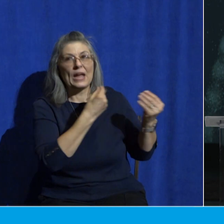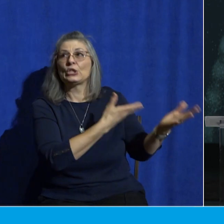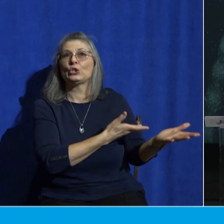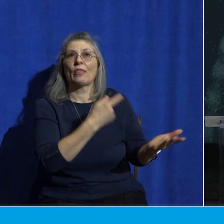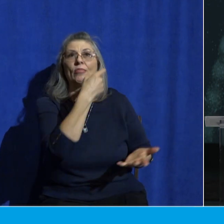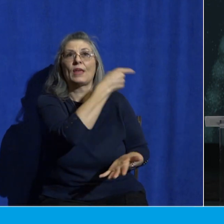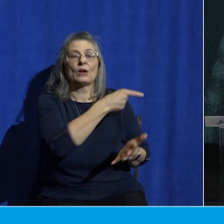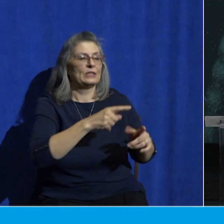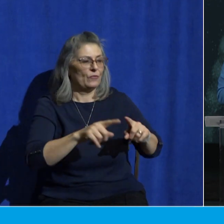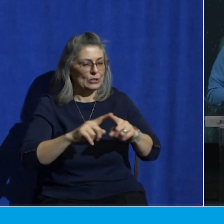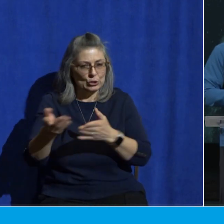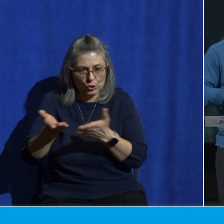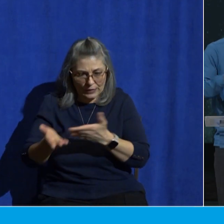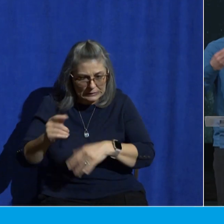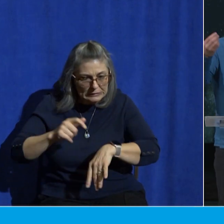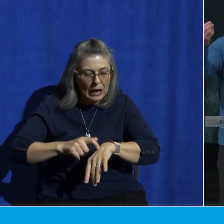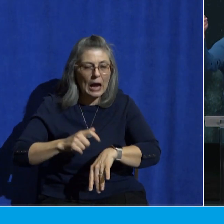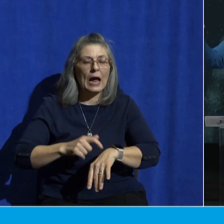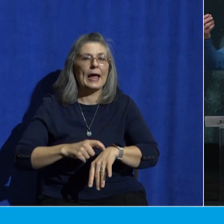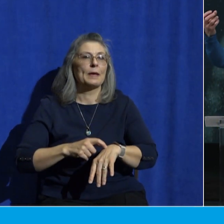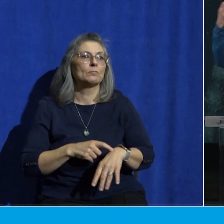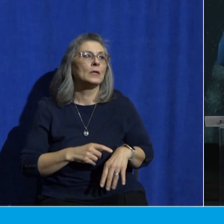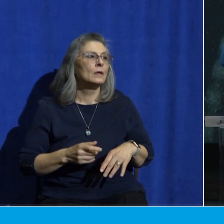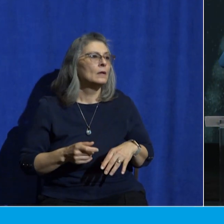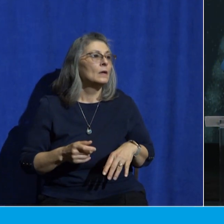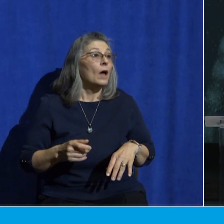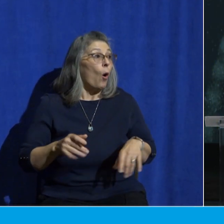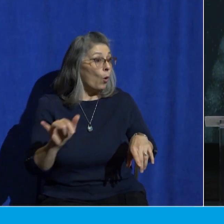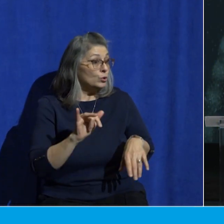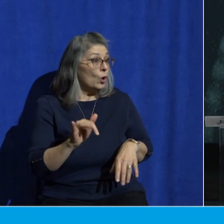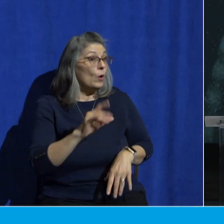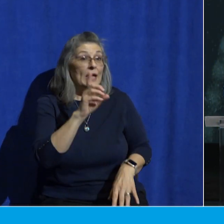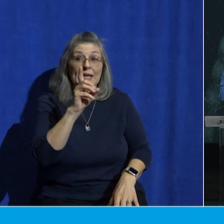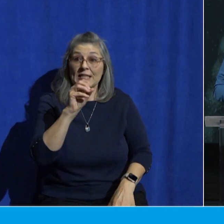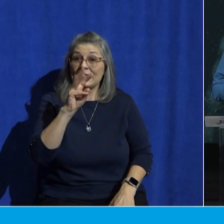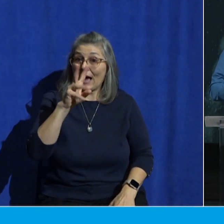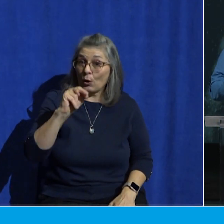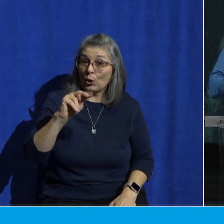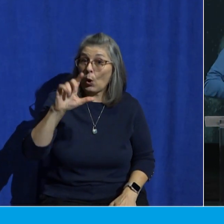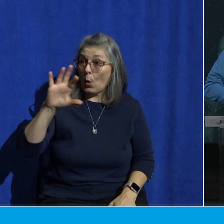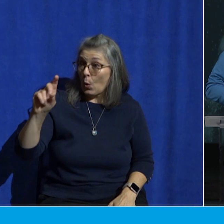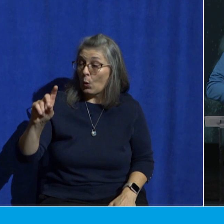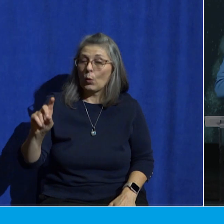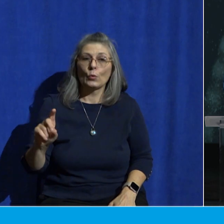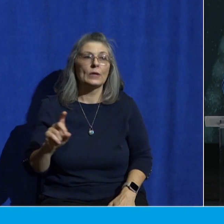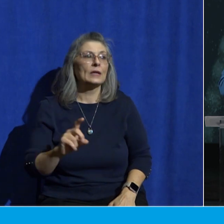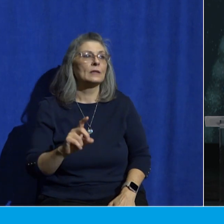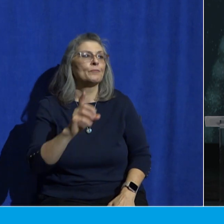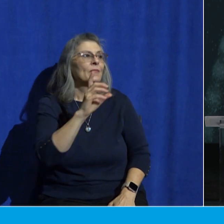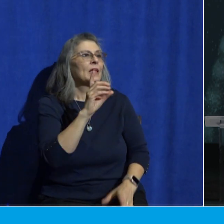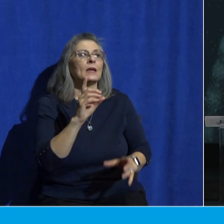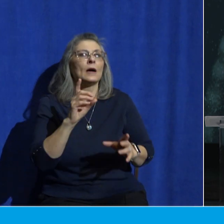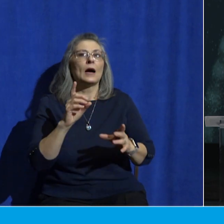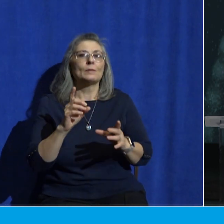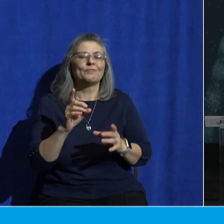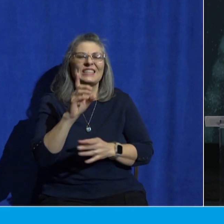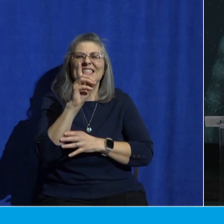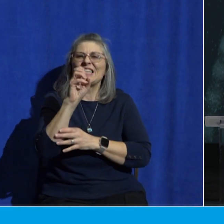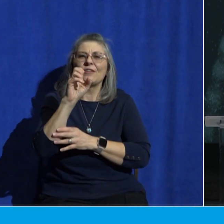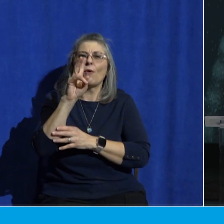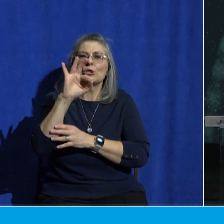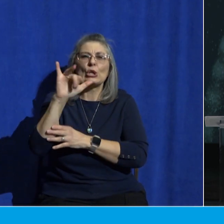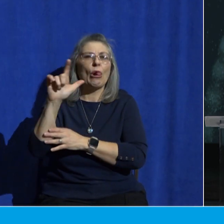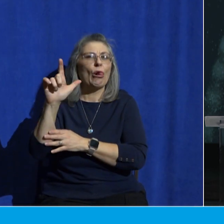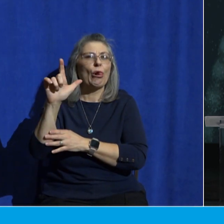service times at different locations. There's a devotional you can download for you either individually as your family to use